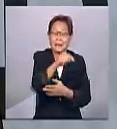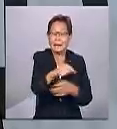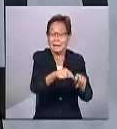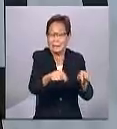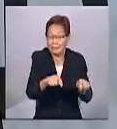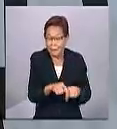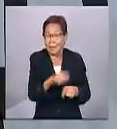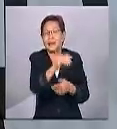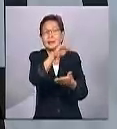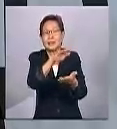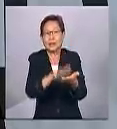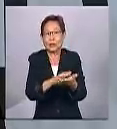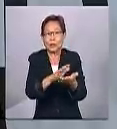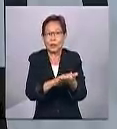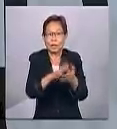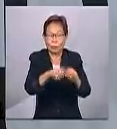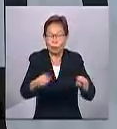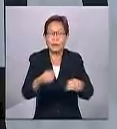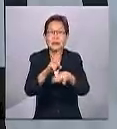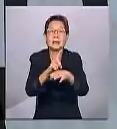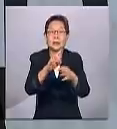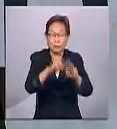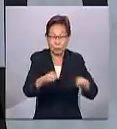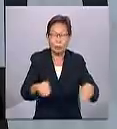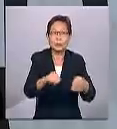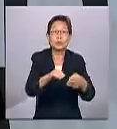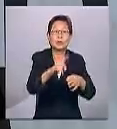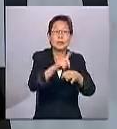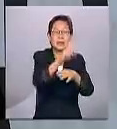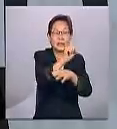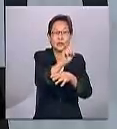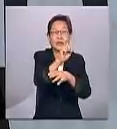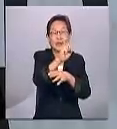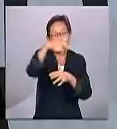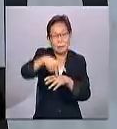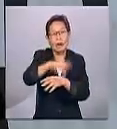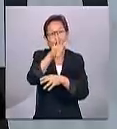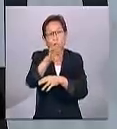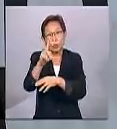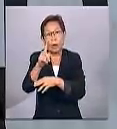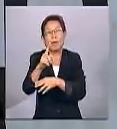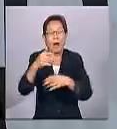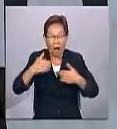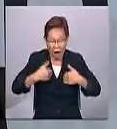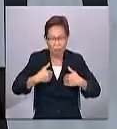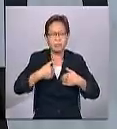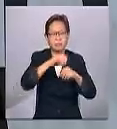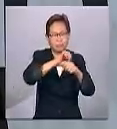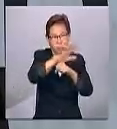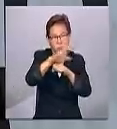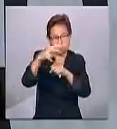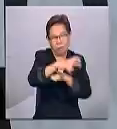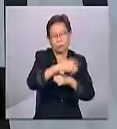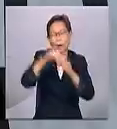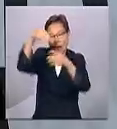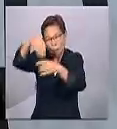Tafiz student in Sri Petaling, and both 41 cases been detected positive and admitted to the hospital. And